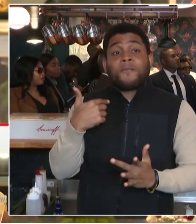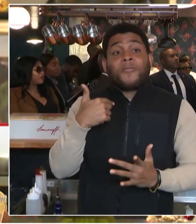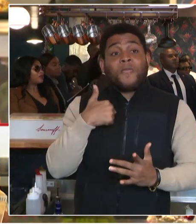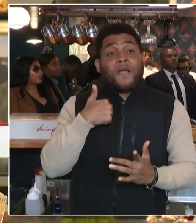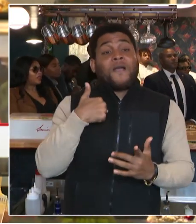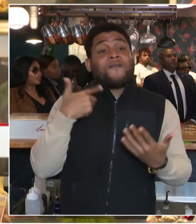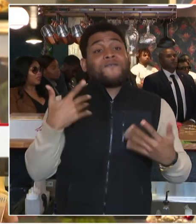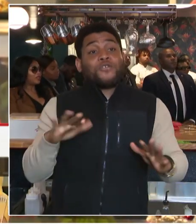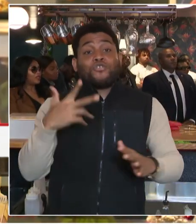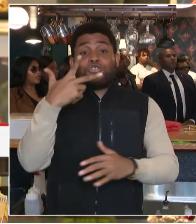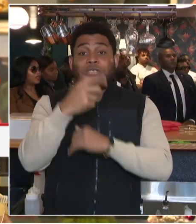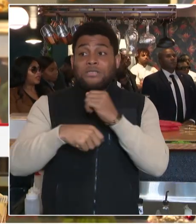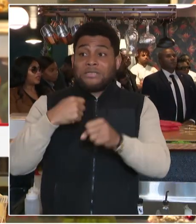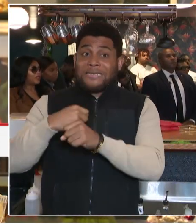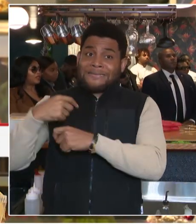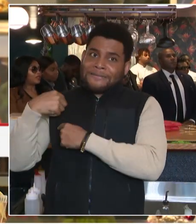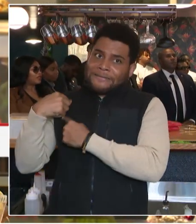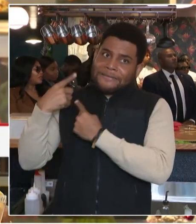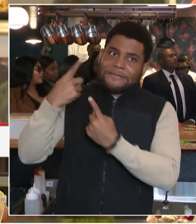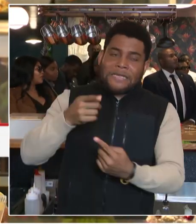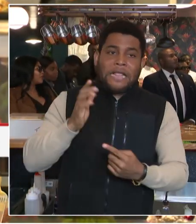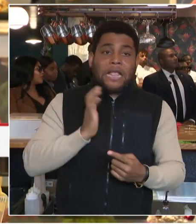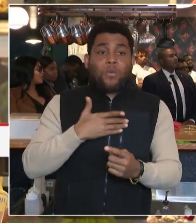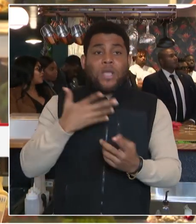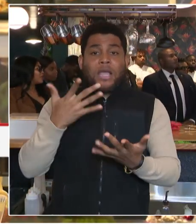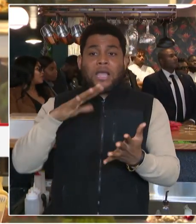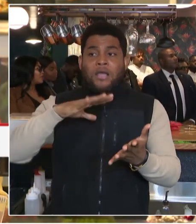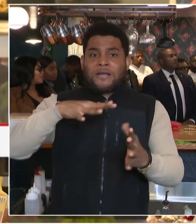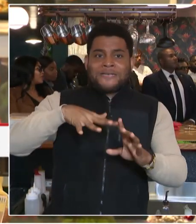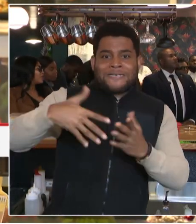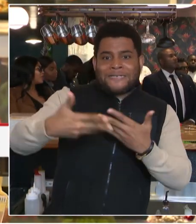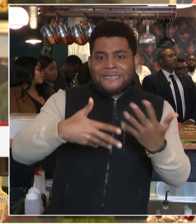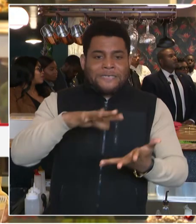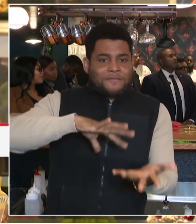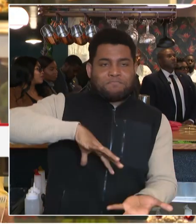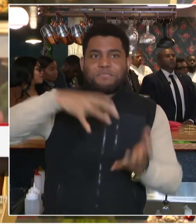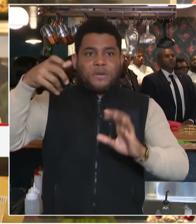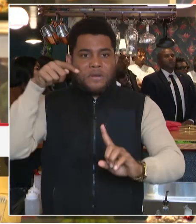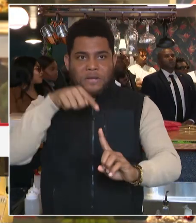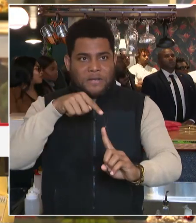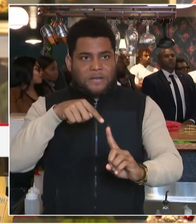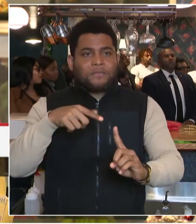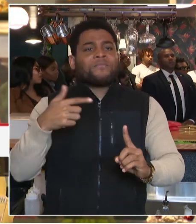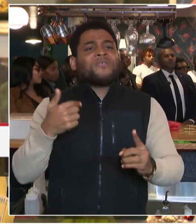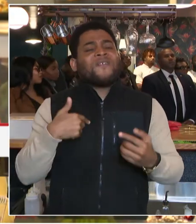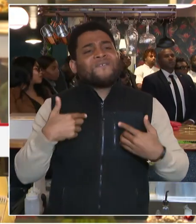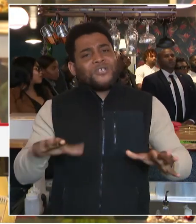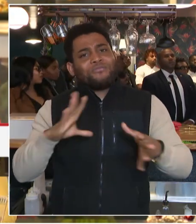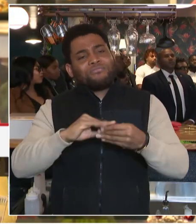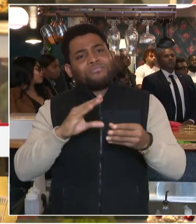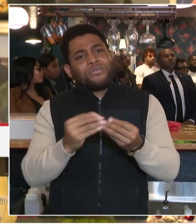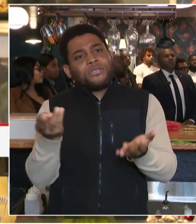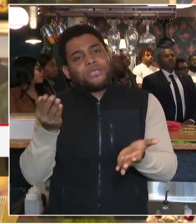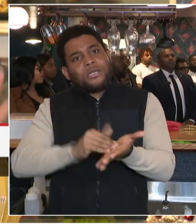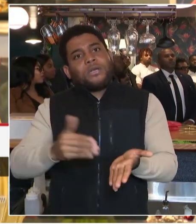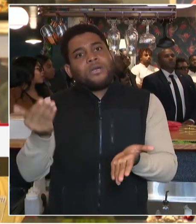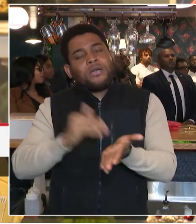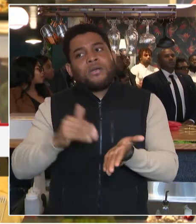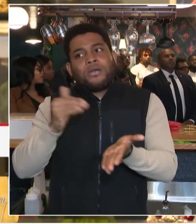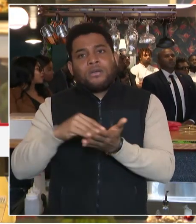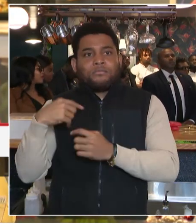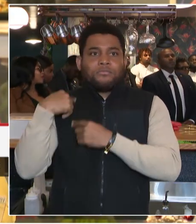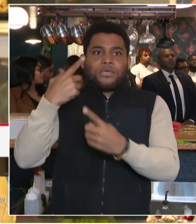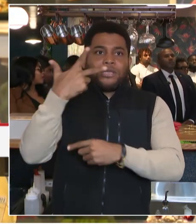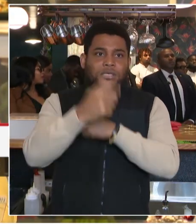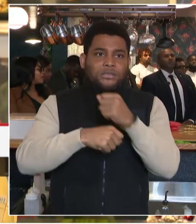just now, but for the last 3 years, that we can't stop holding criminals accountable. We